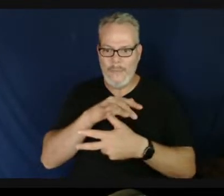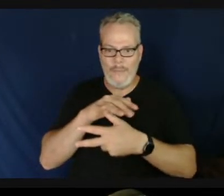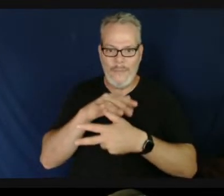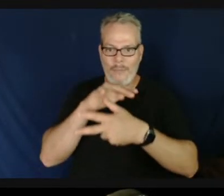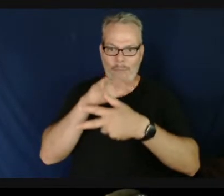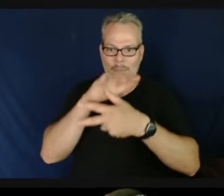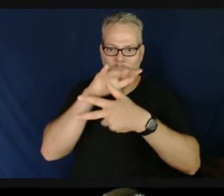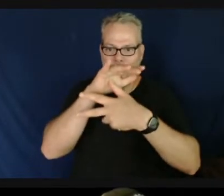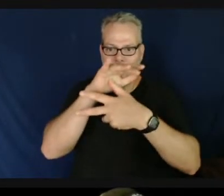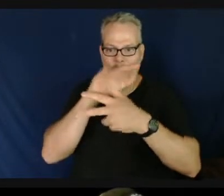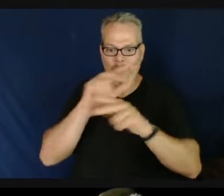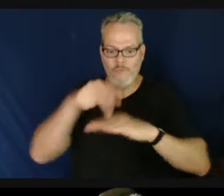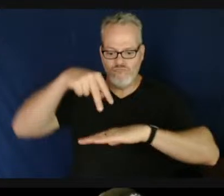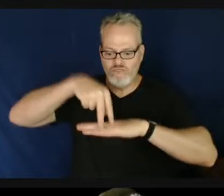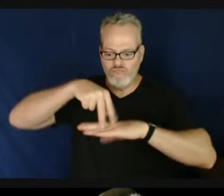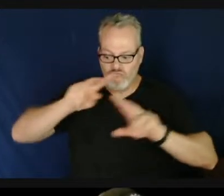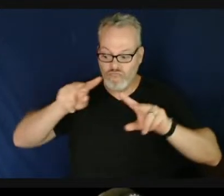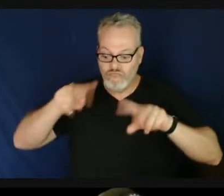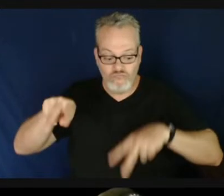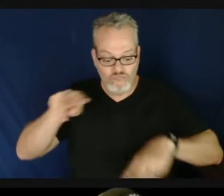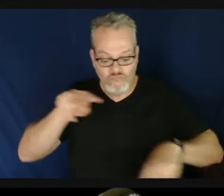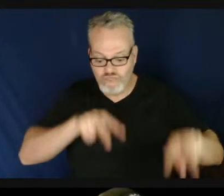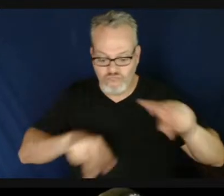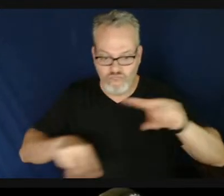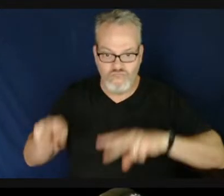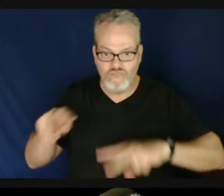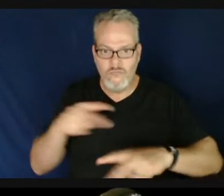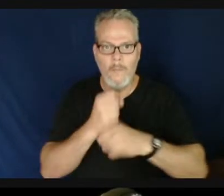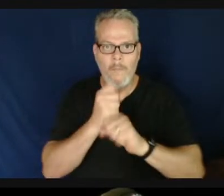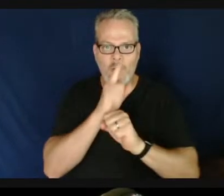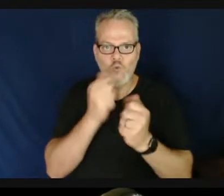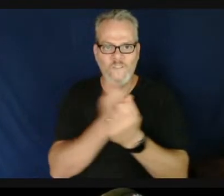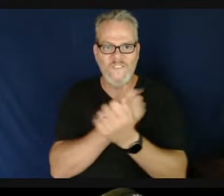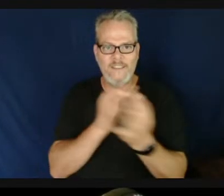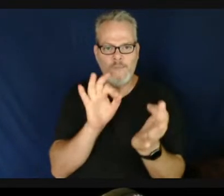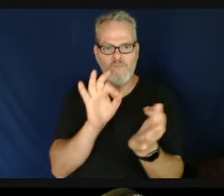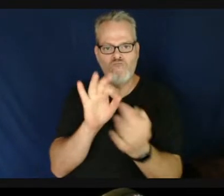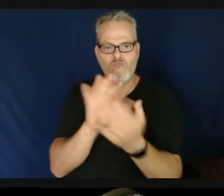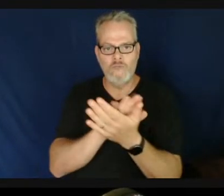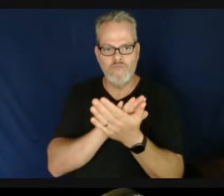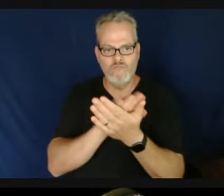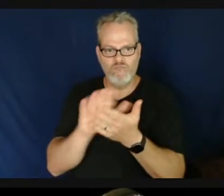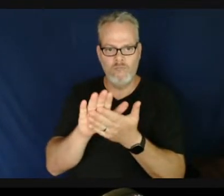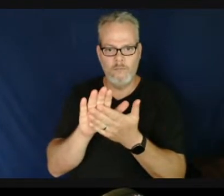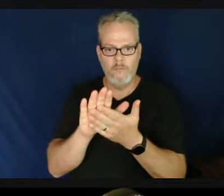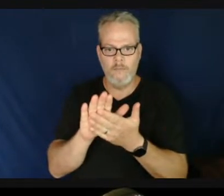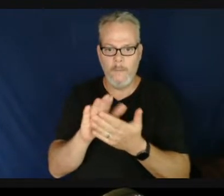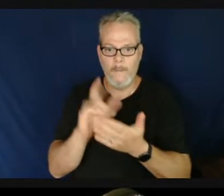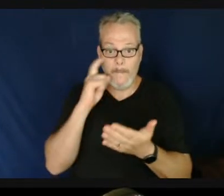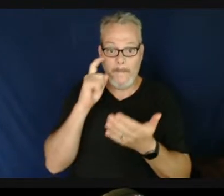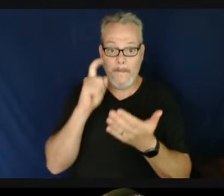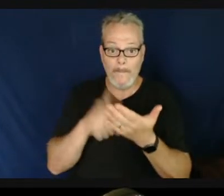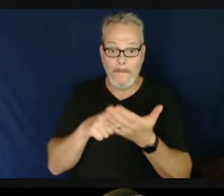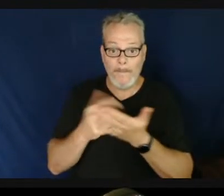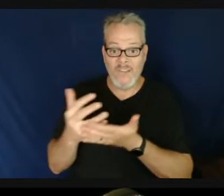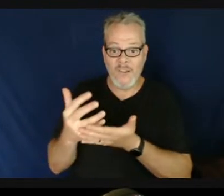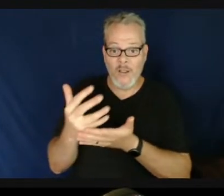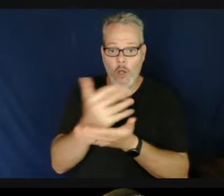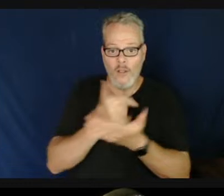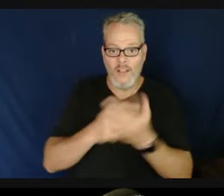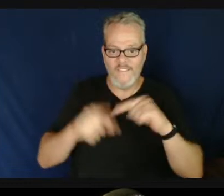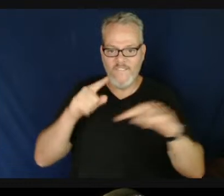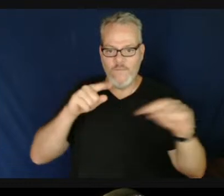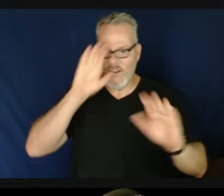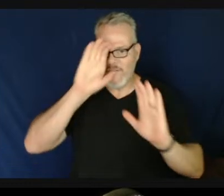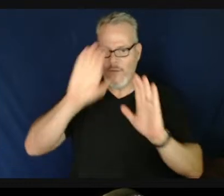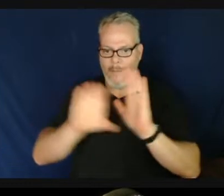they're on the edge of the crater, keeping visual on it at all times there. They noting that they're collecting aerial imagery